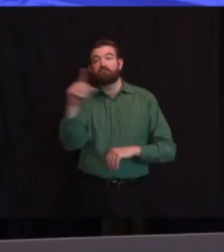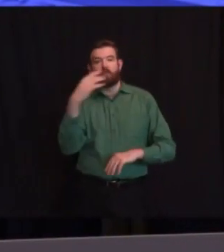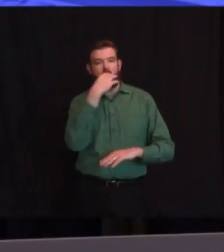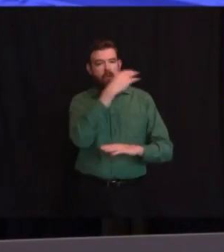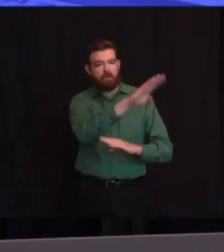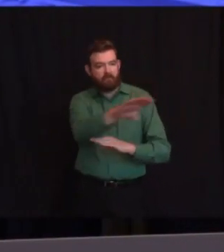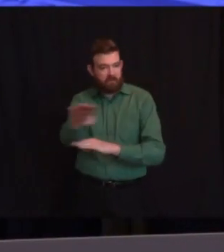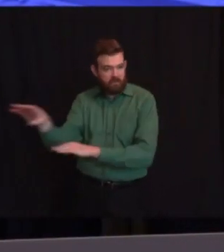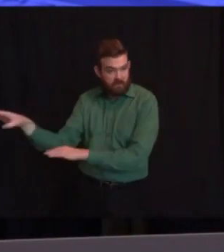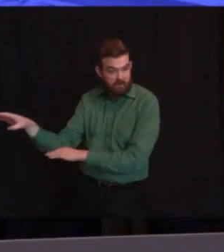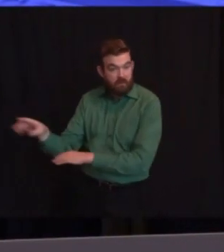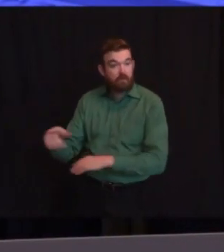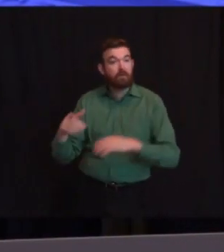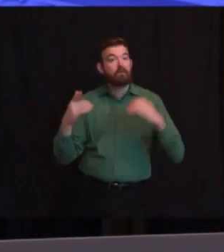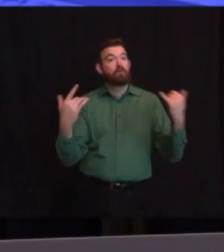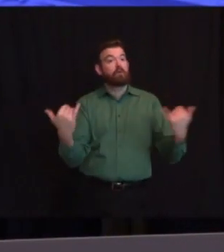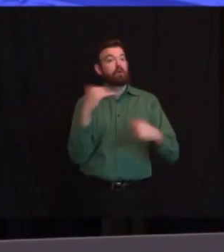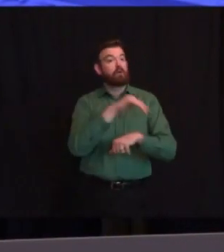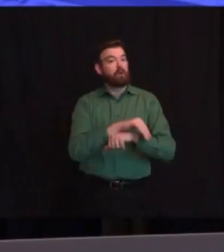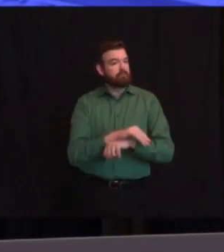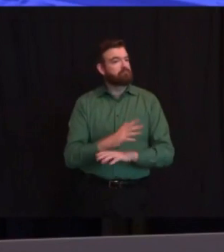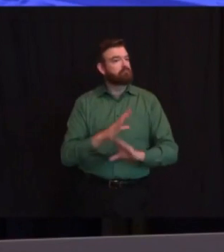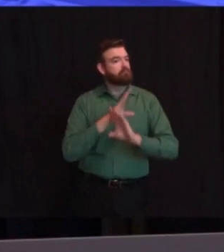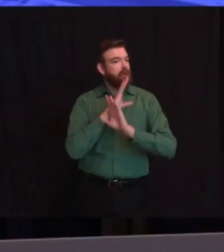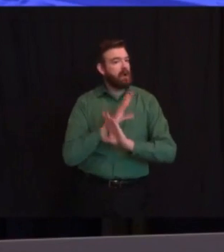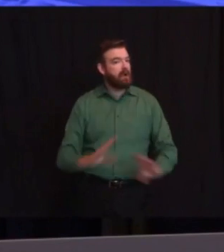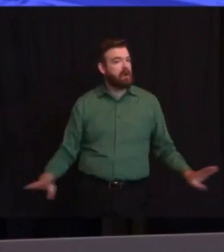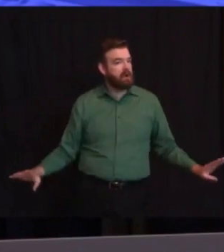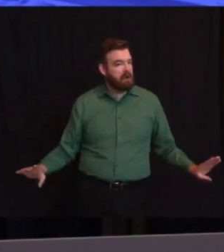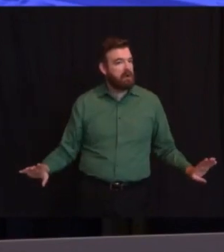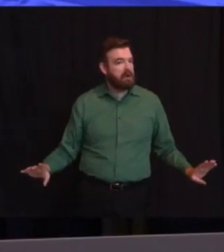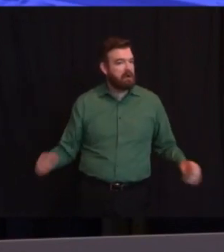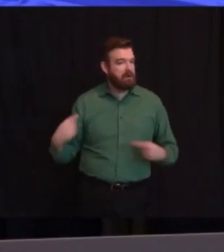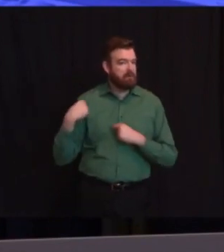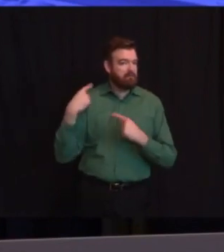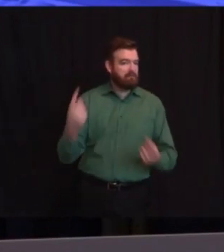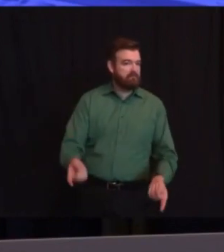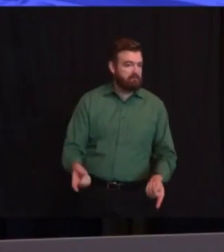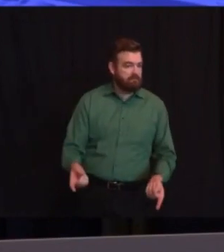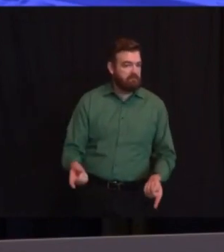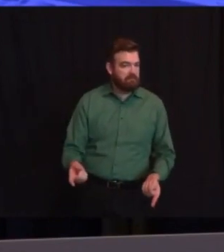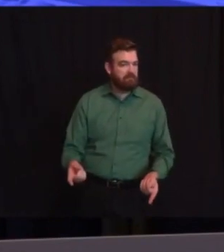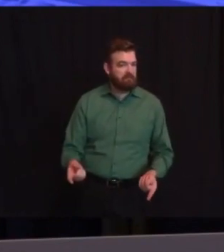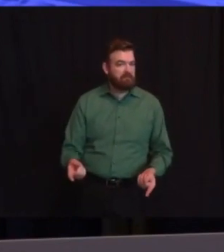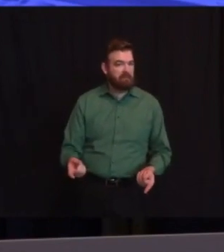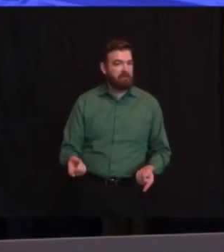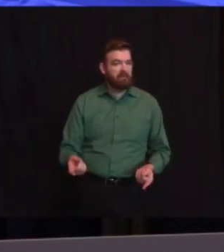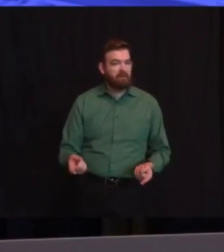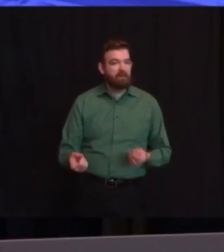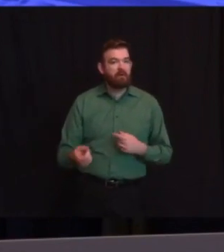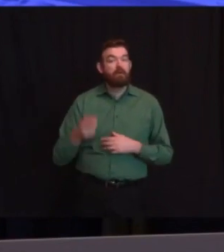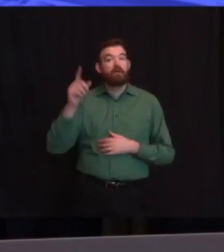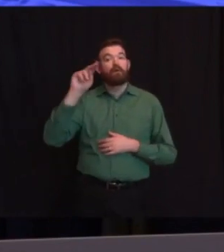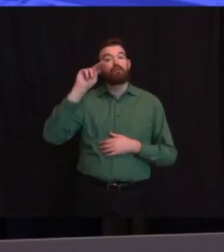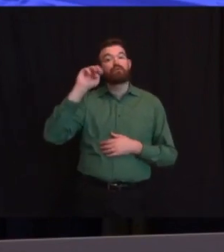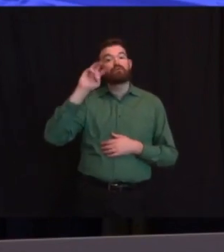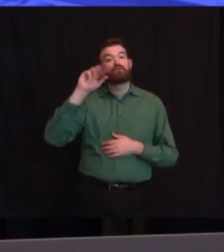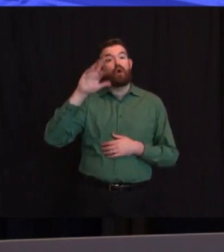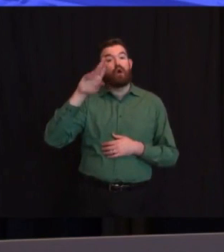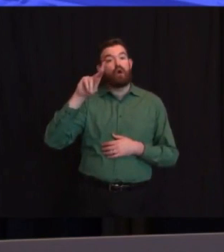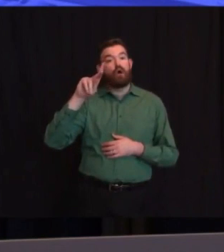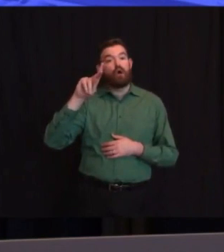relatively quiet night, if I could use the Q word in law enforcement. Newark Police Department issued 61 executive